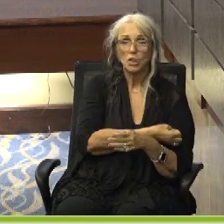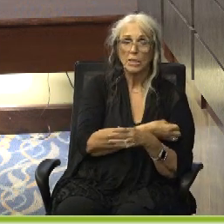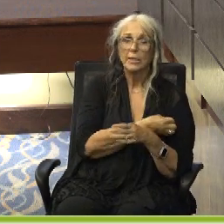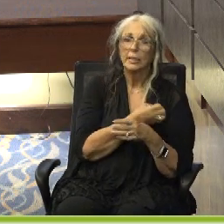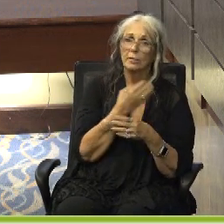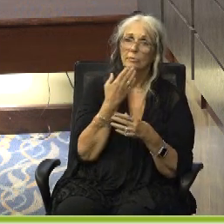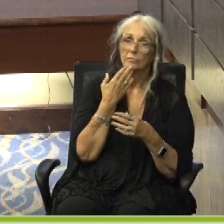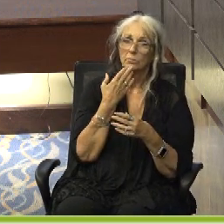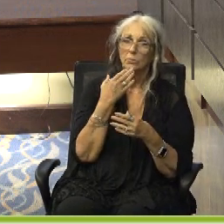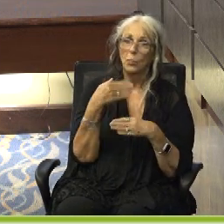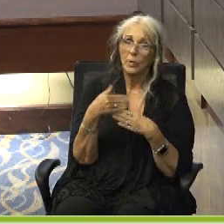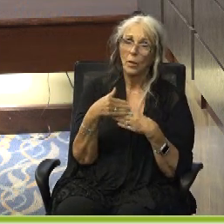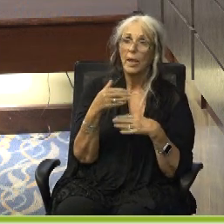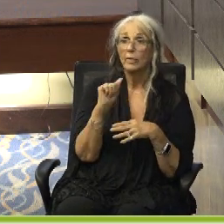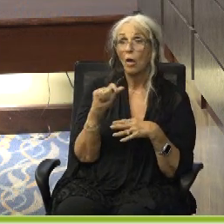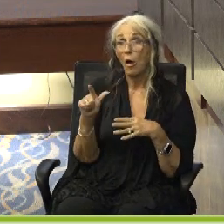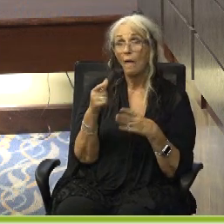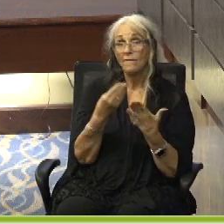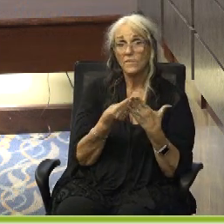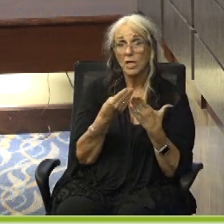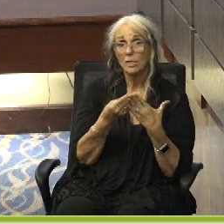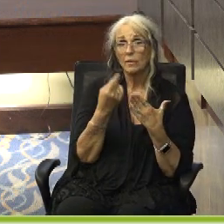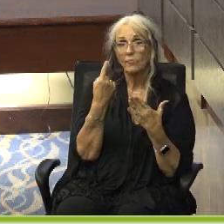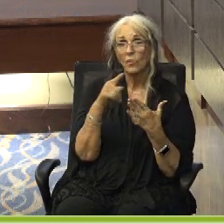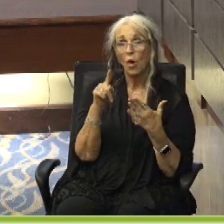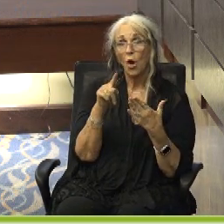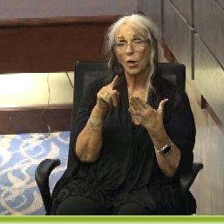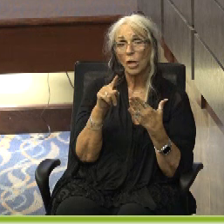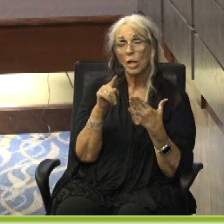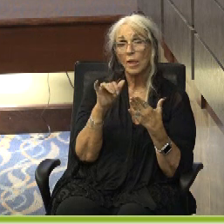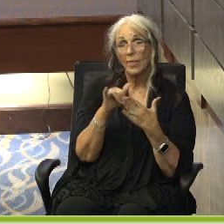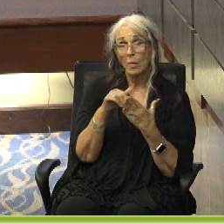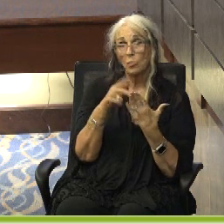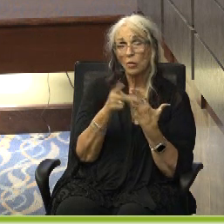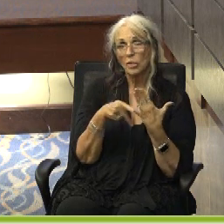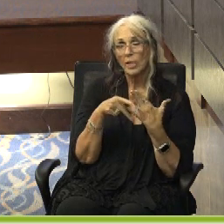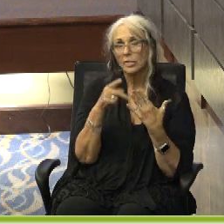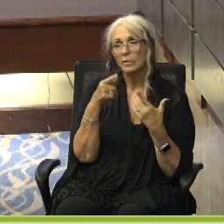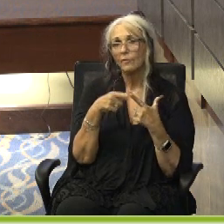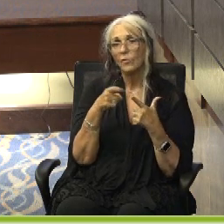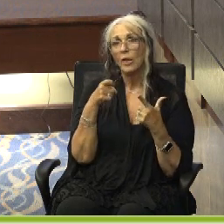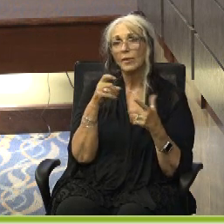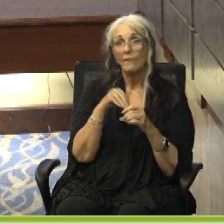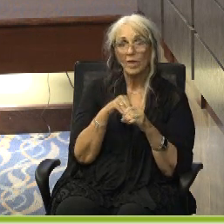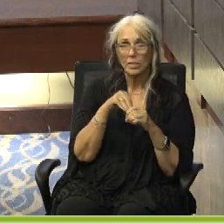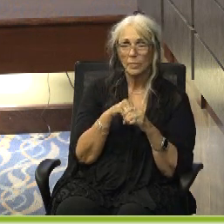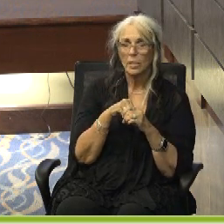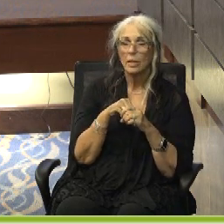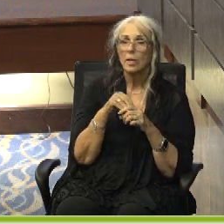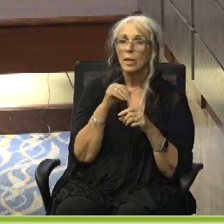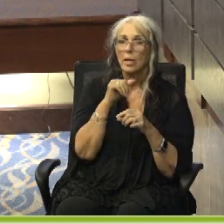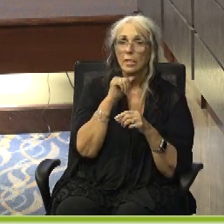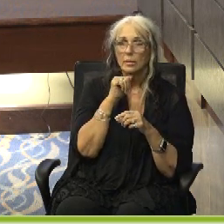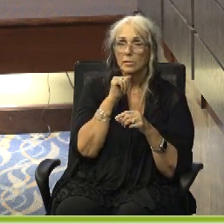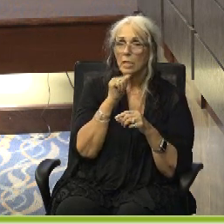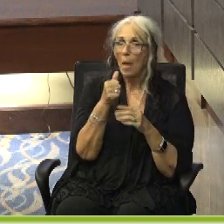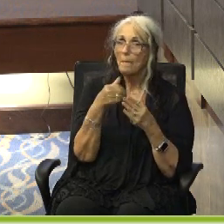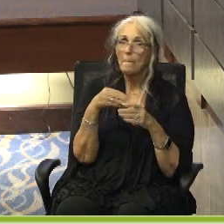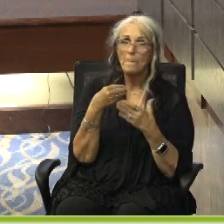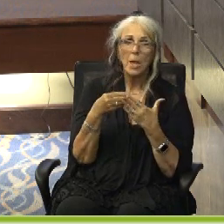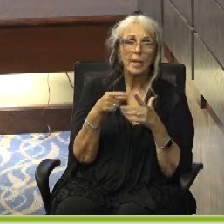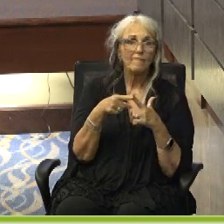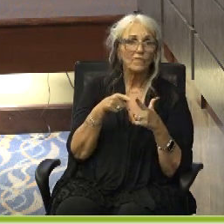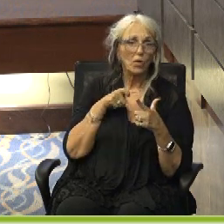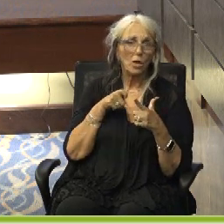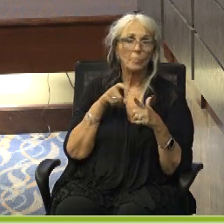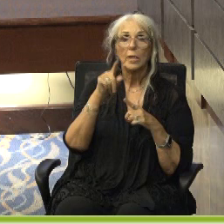for you that all the funds that are going to this project are created by the investment that they are putting in. So it's not money coming out of the